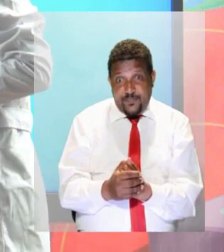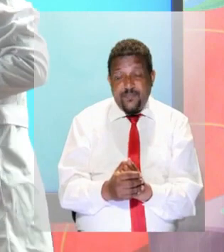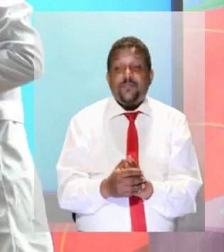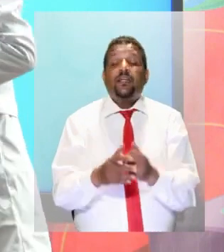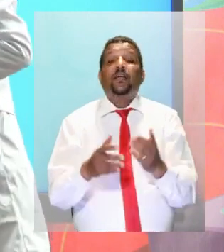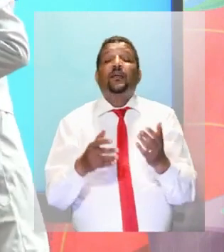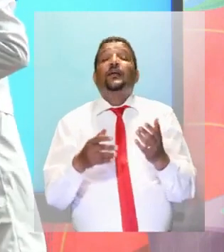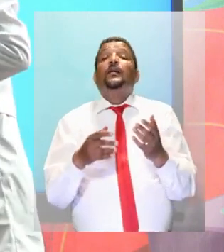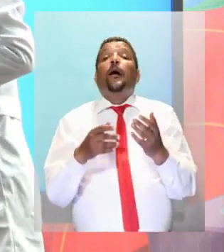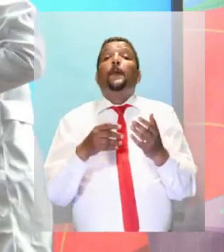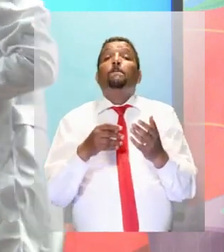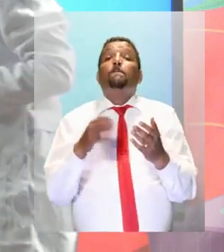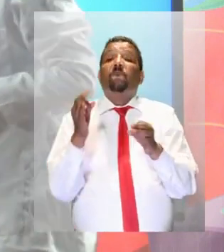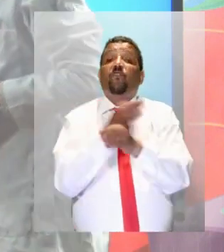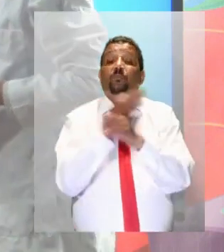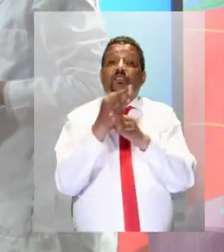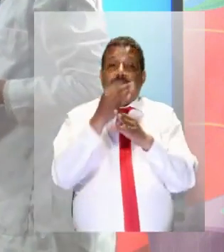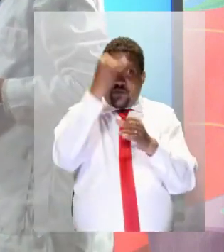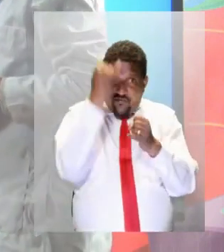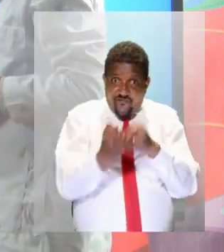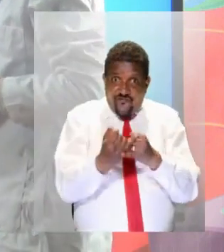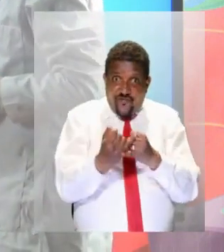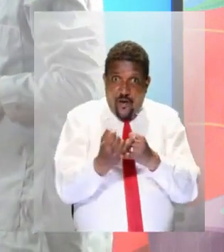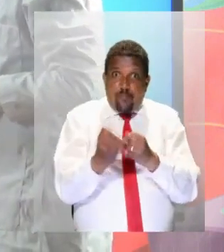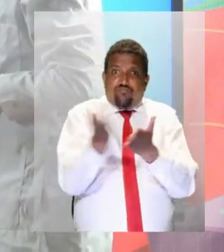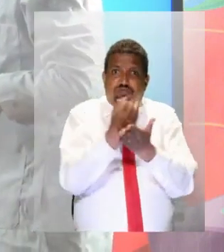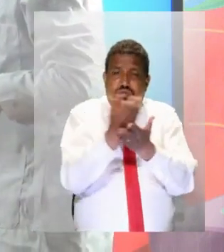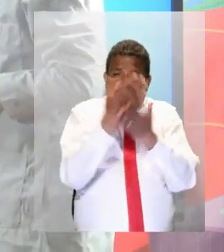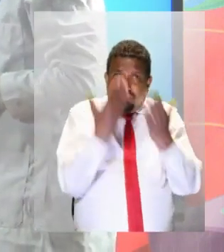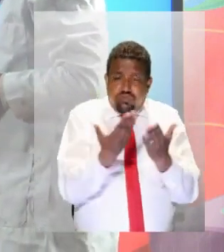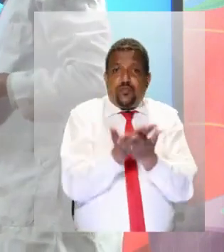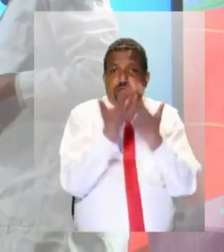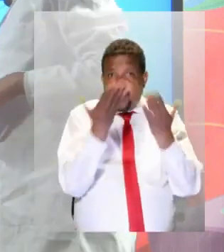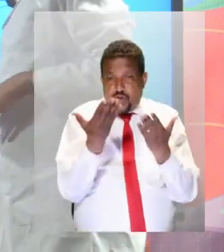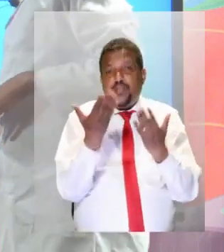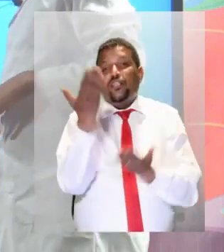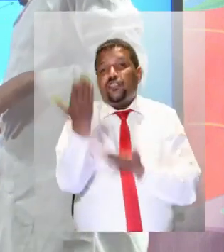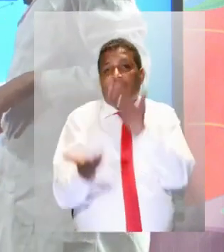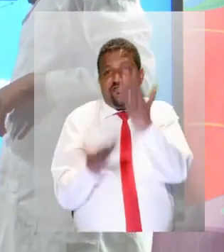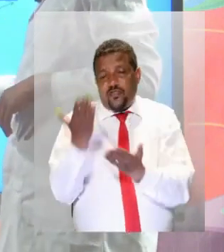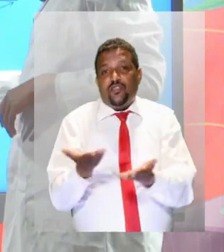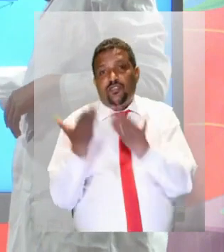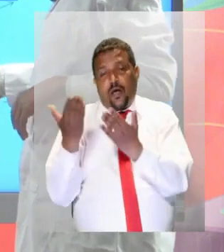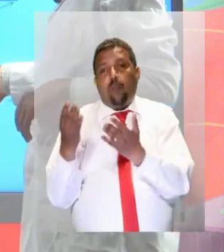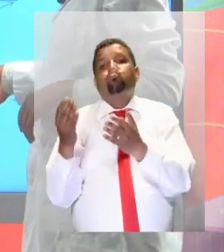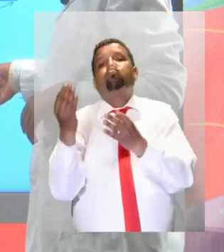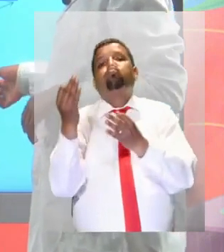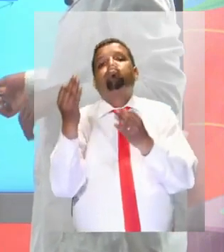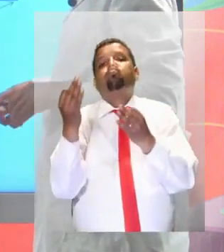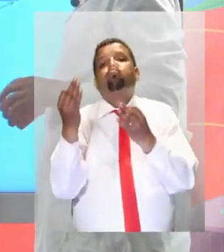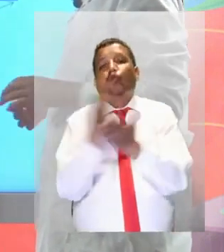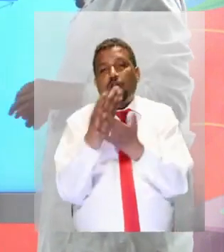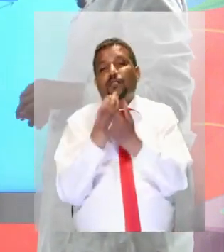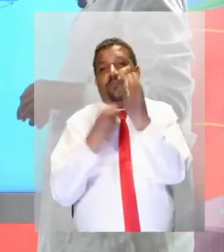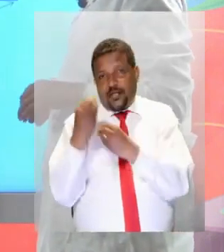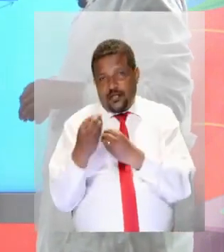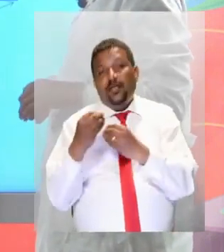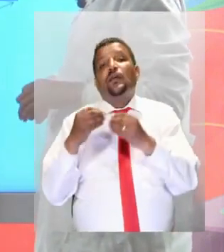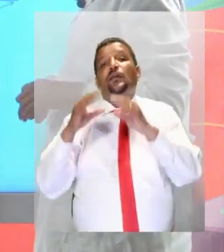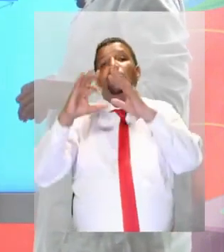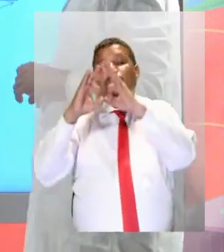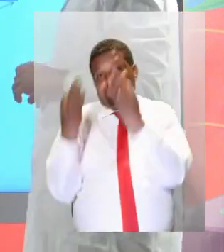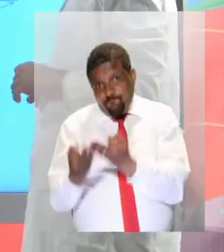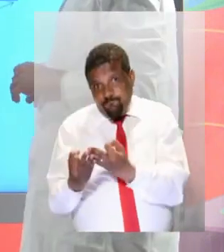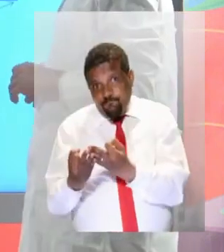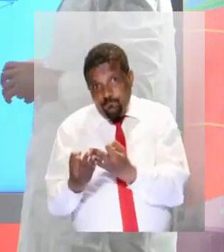are suppliers of final goods and services in the product markets, and households are demanders of final goods and services in the